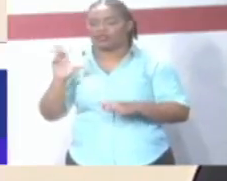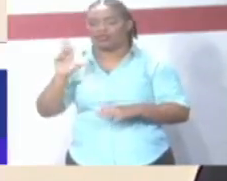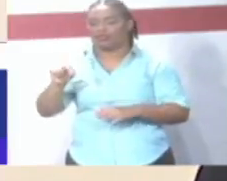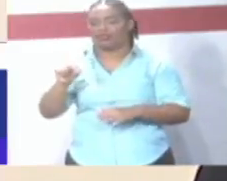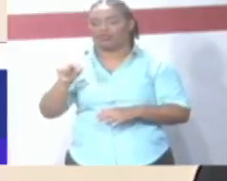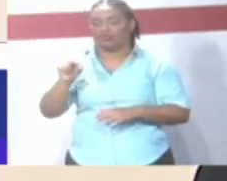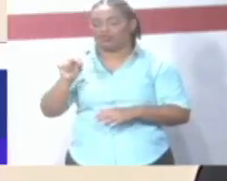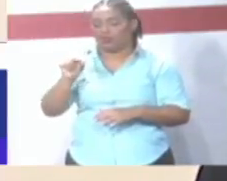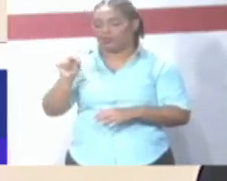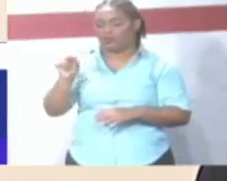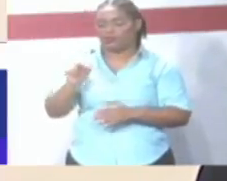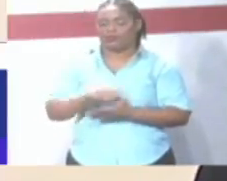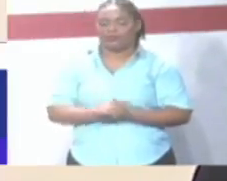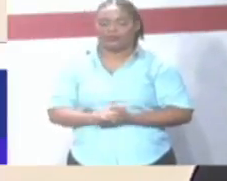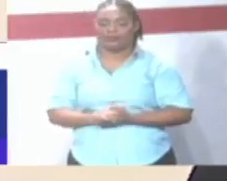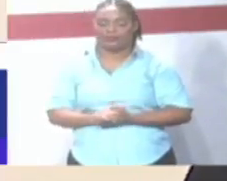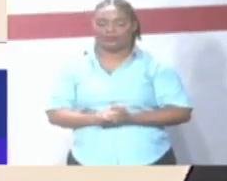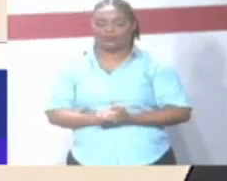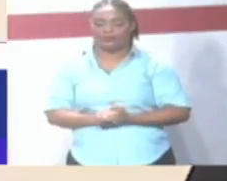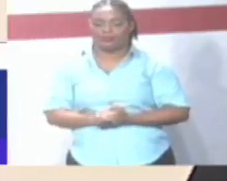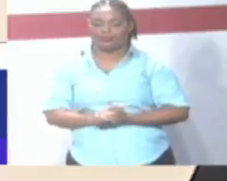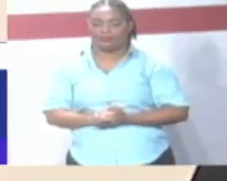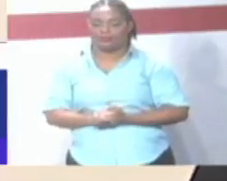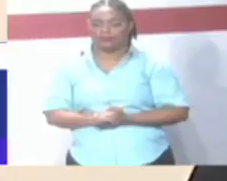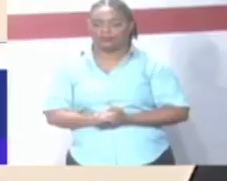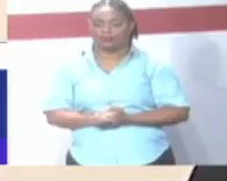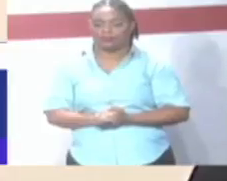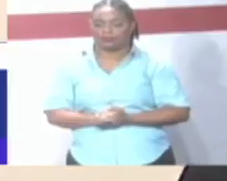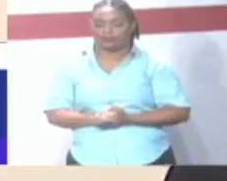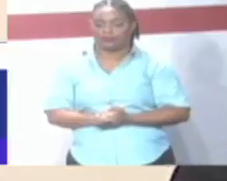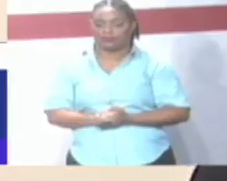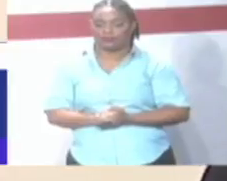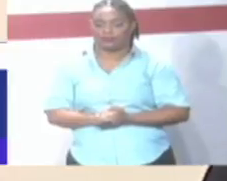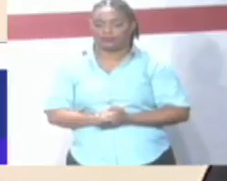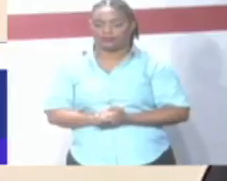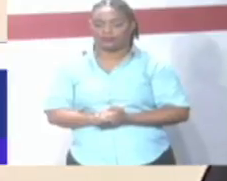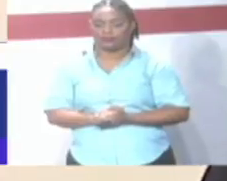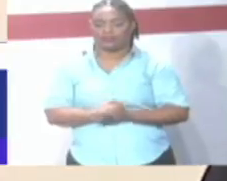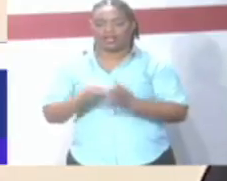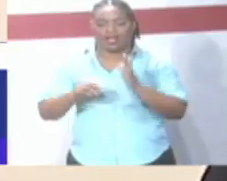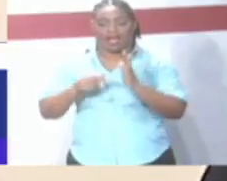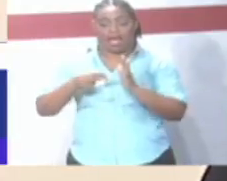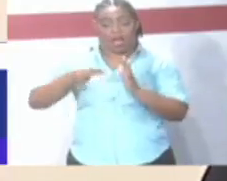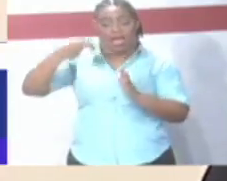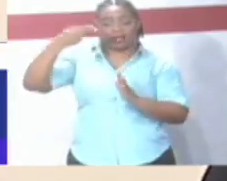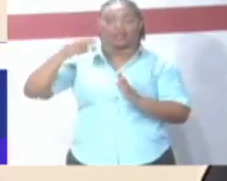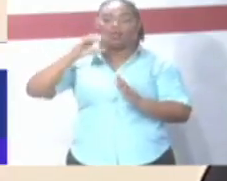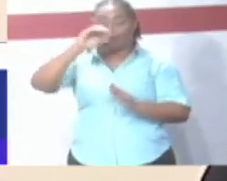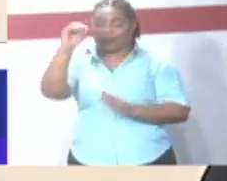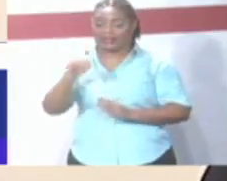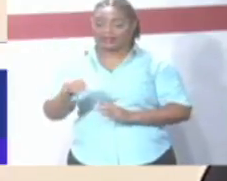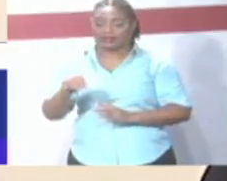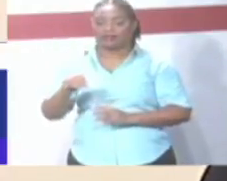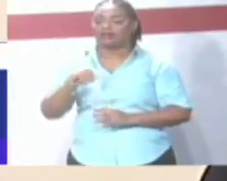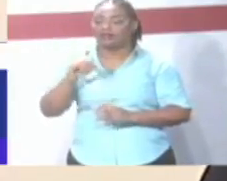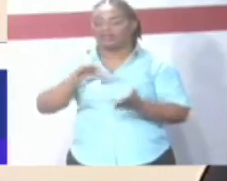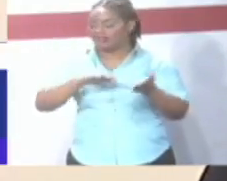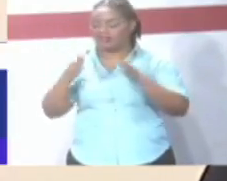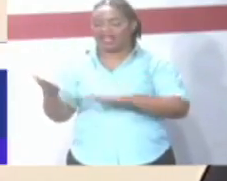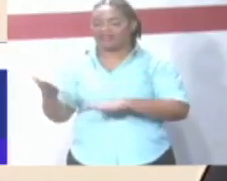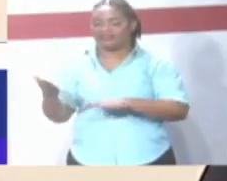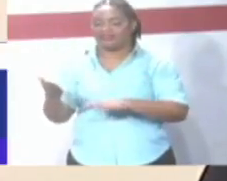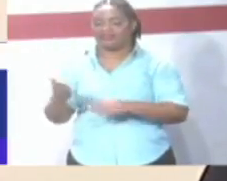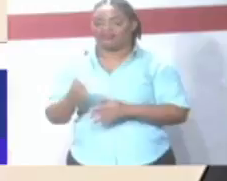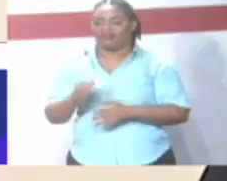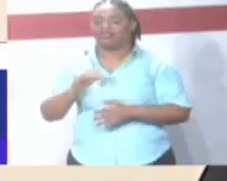were, is for those people who have it becoming serious and you need to be hospitalized